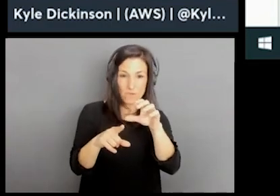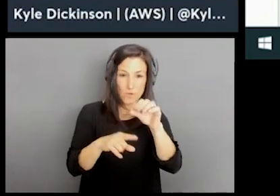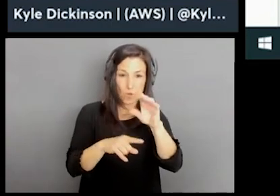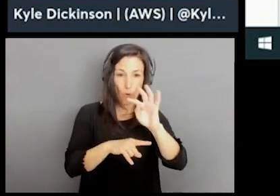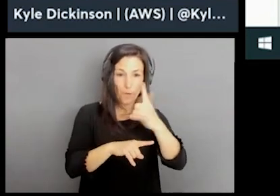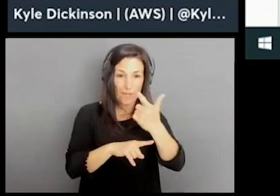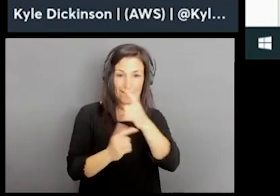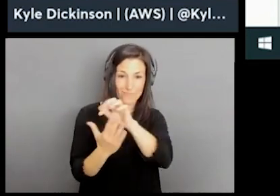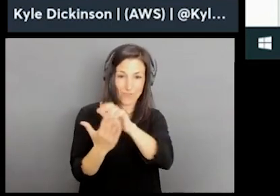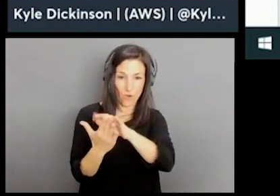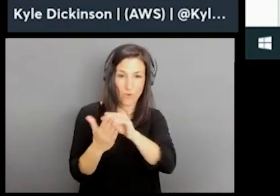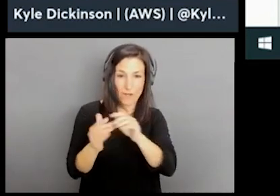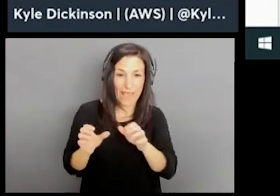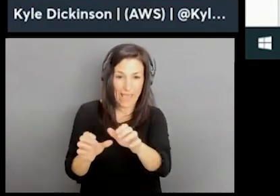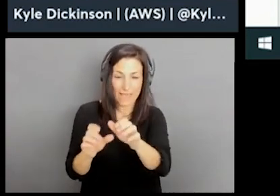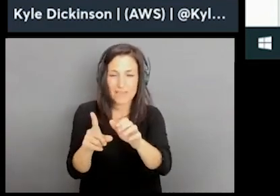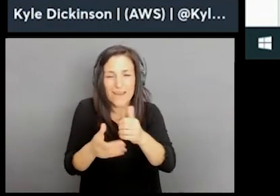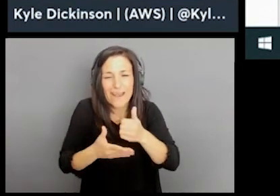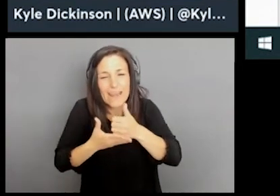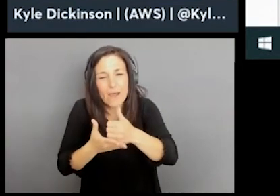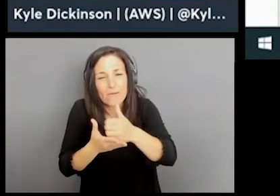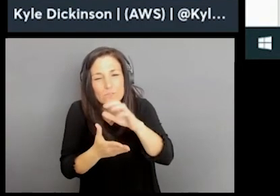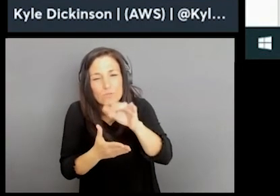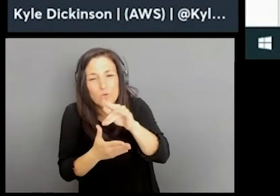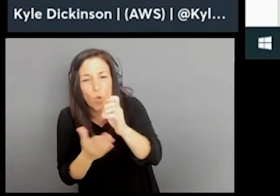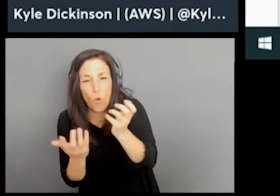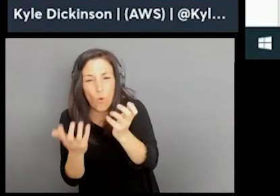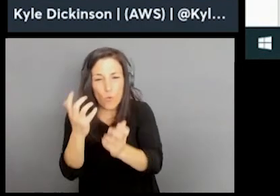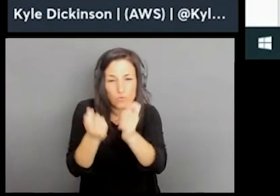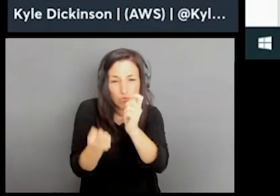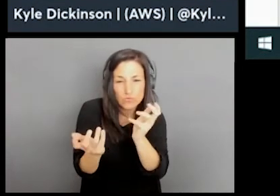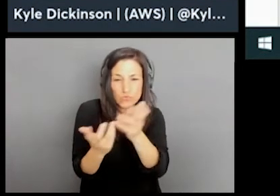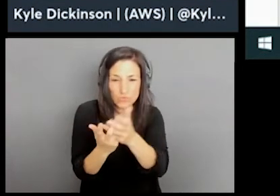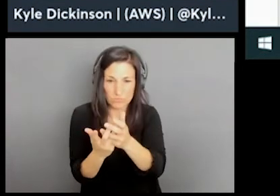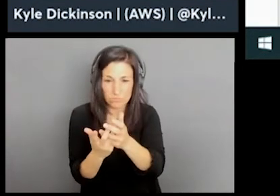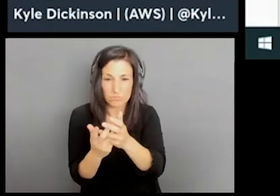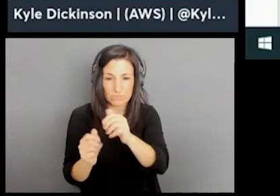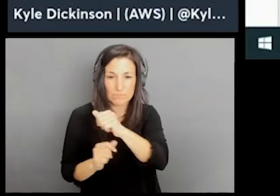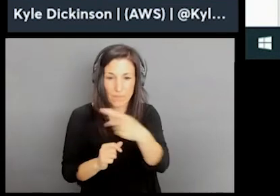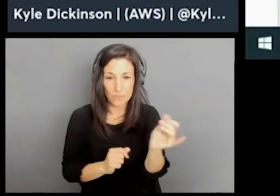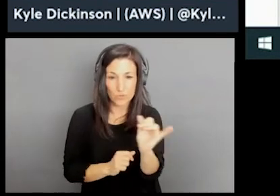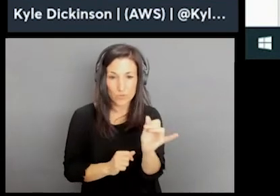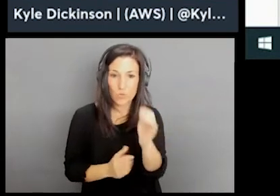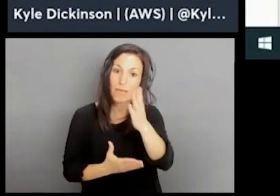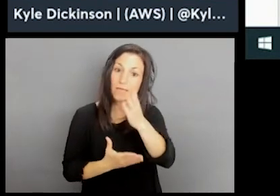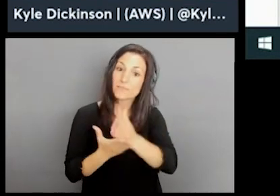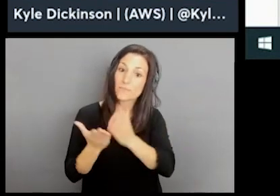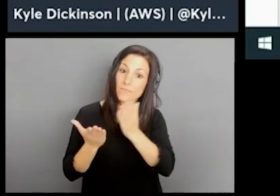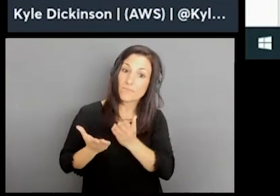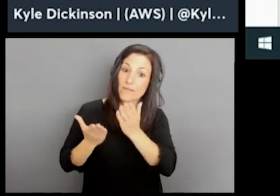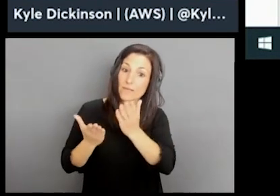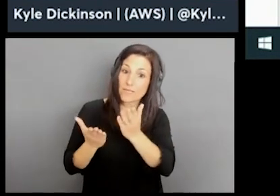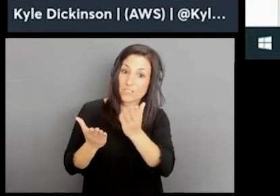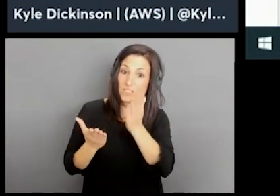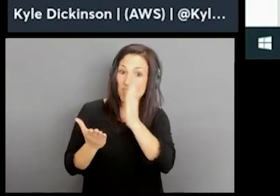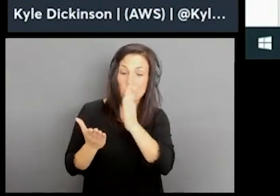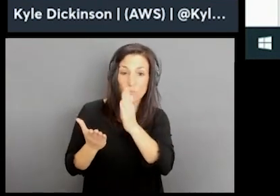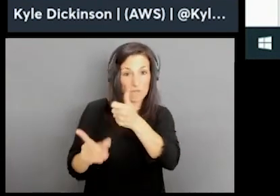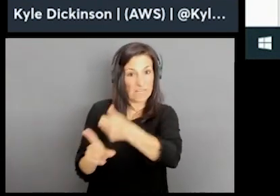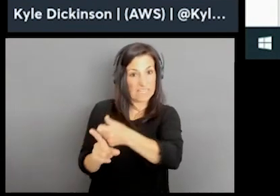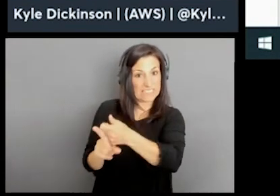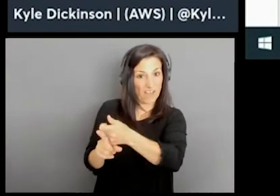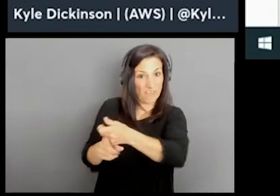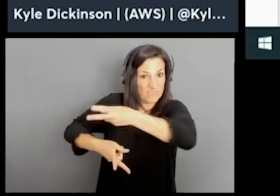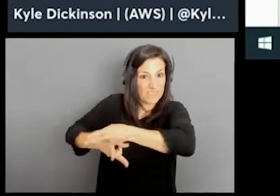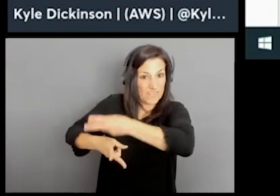helps you kind of port your application to, and some of the changes that it recommends, it does it itself. And this is why we kind of released the